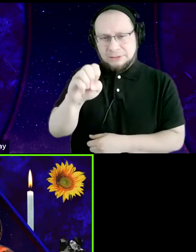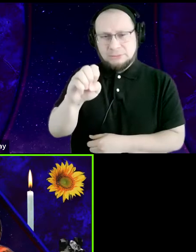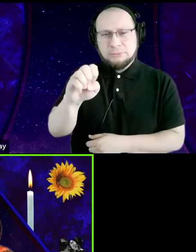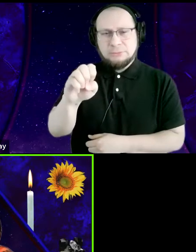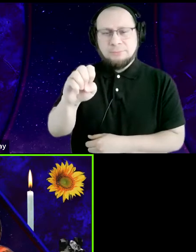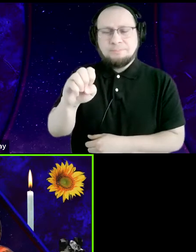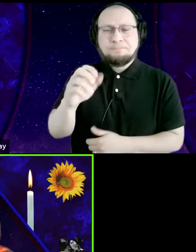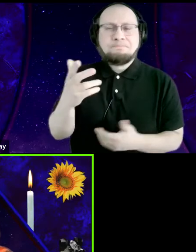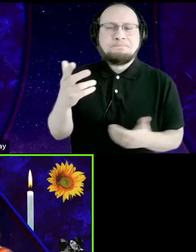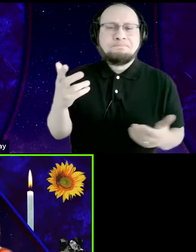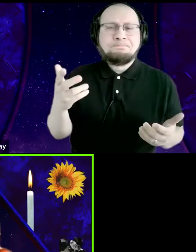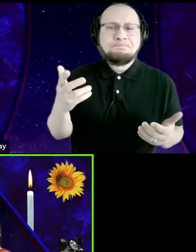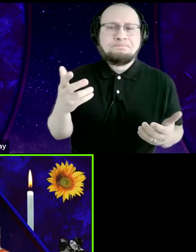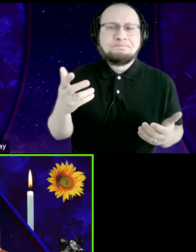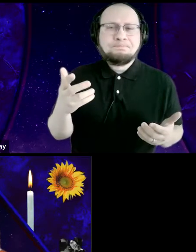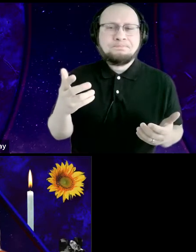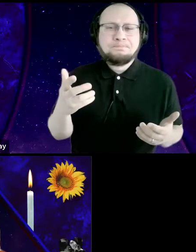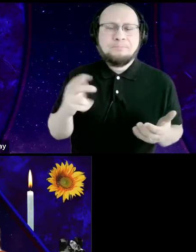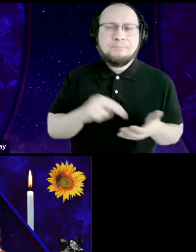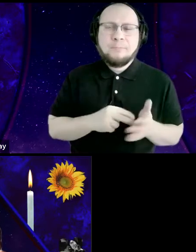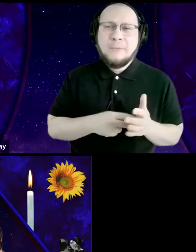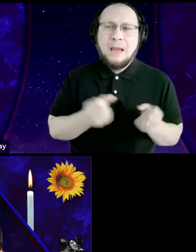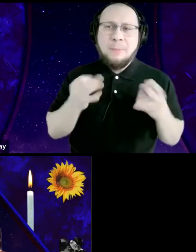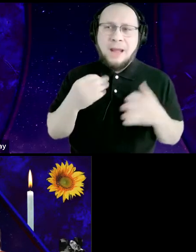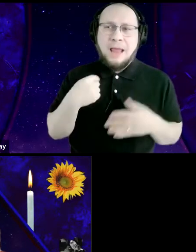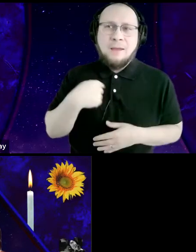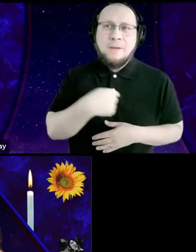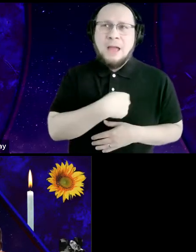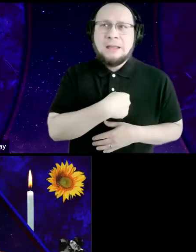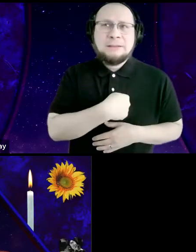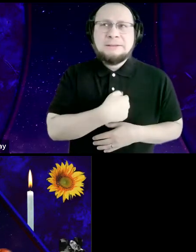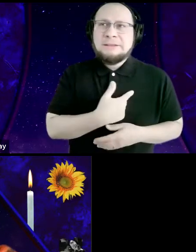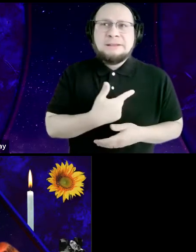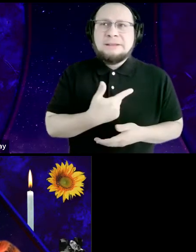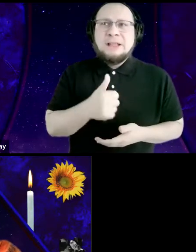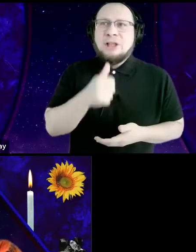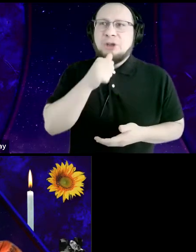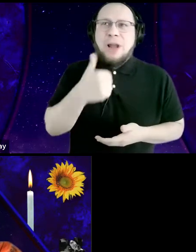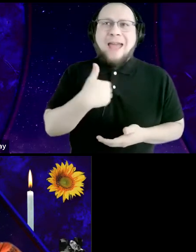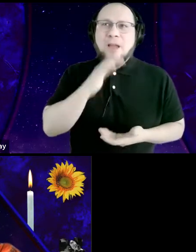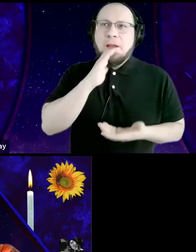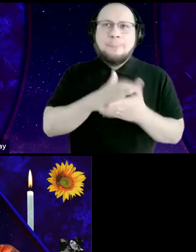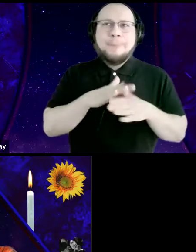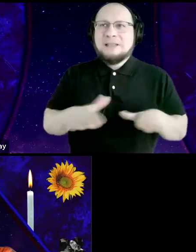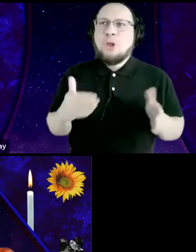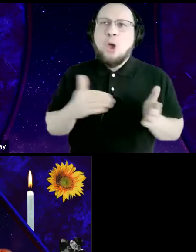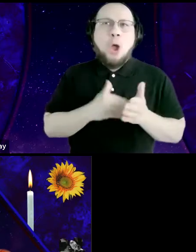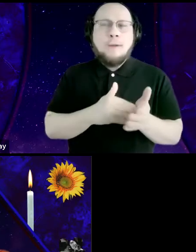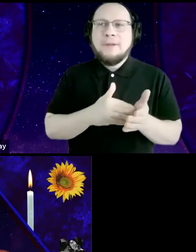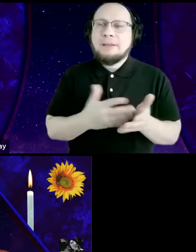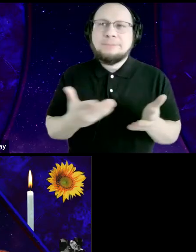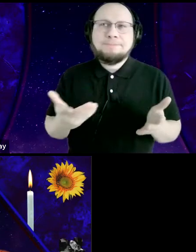not something that a lot of us are privileged to feel very often, or, you know, some of us,